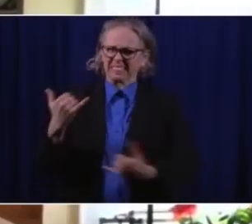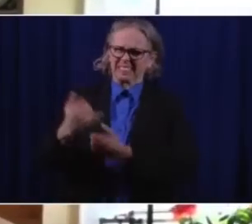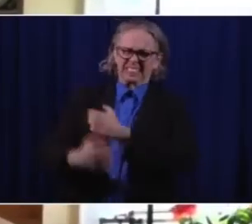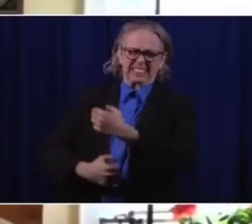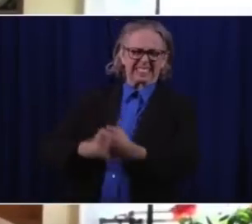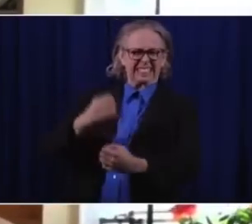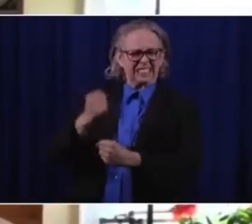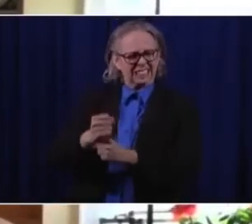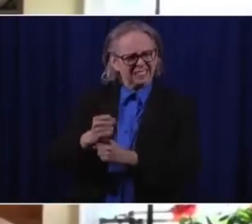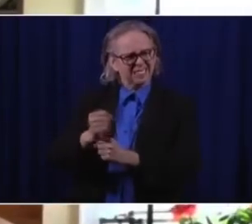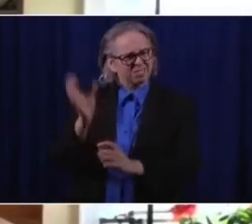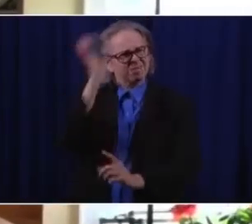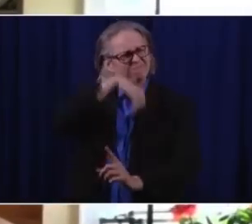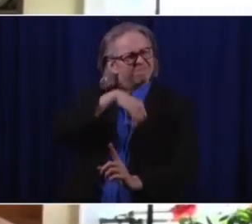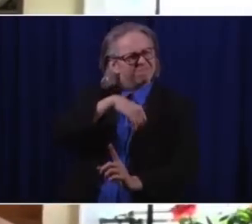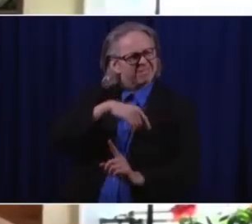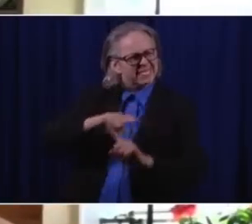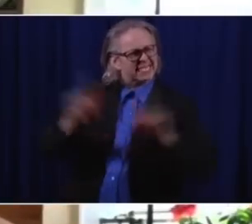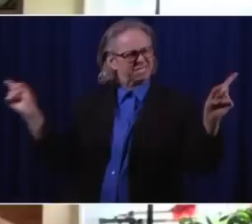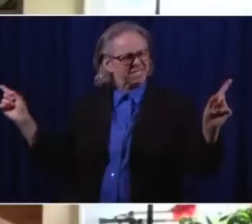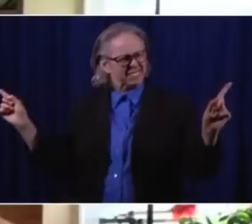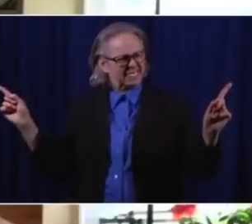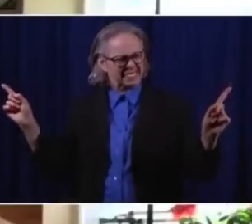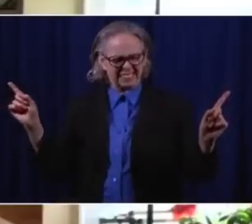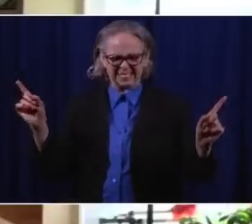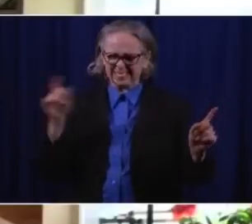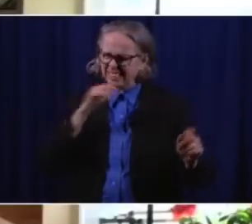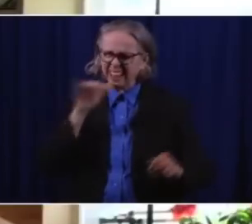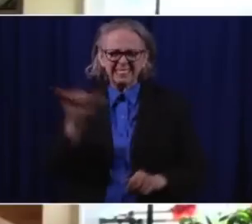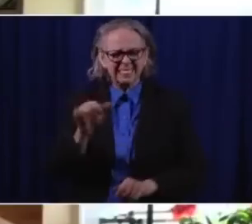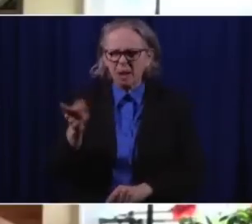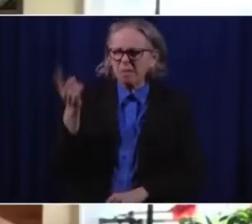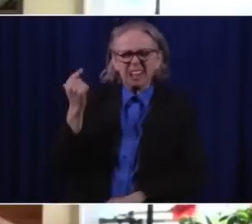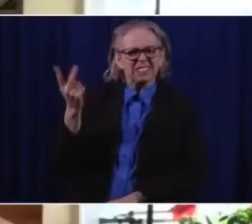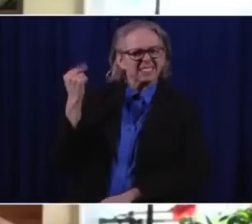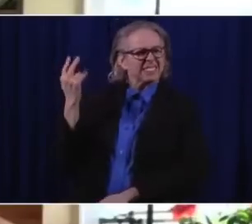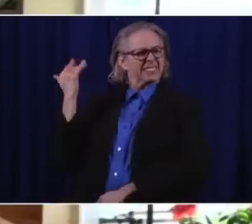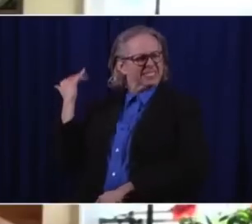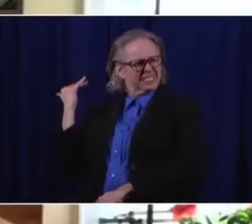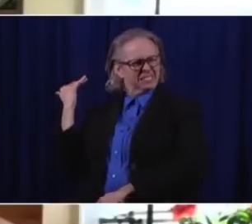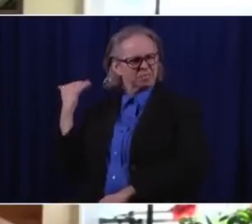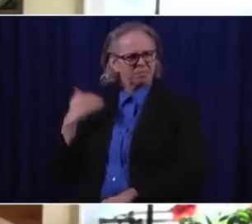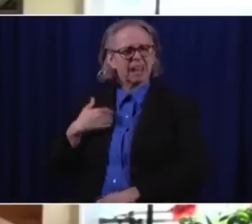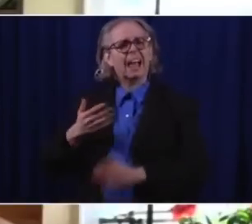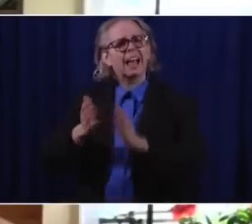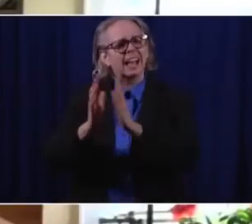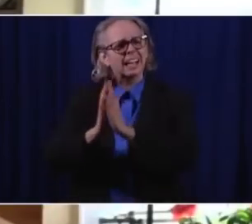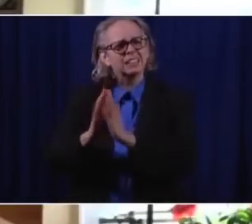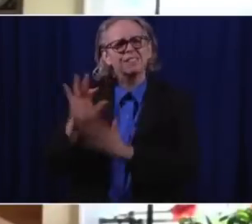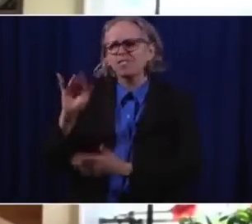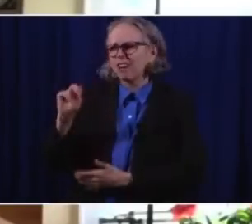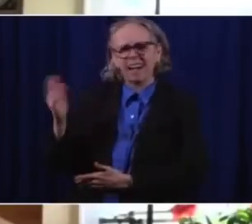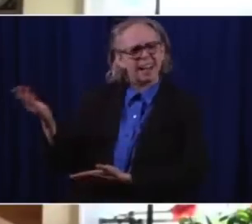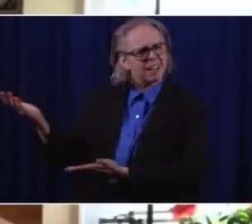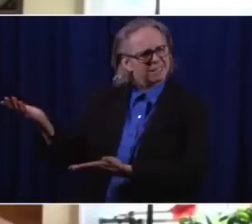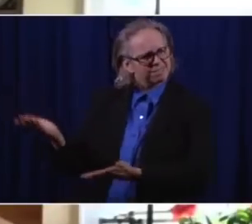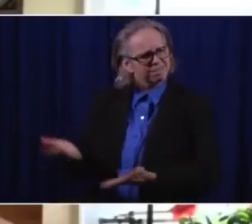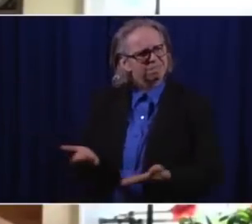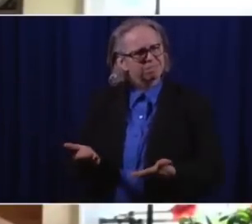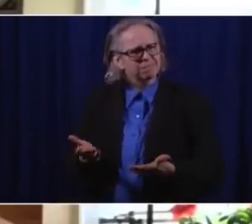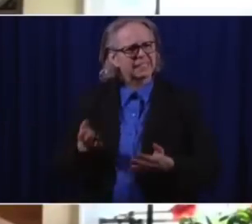thought I'd ask Fran to tell you all how the DeWine family is going to be celebrating Thanksgiving this year. Fran?